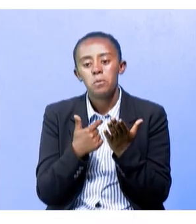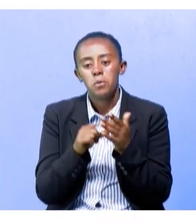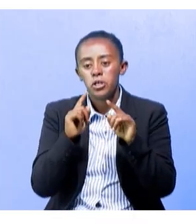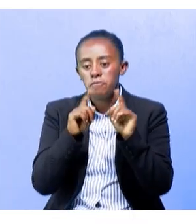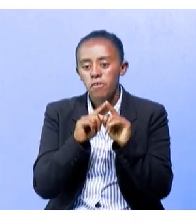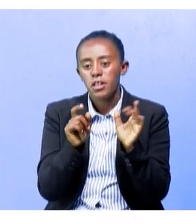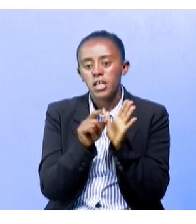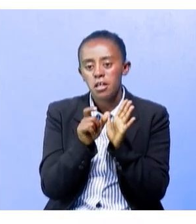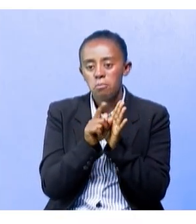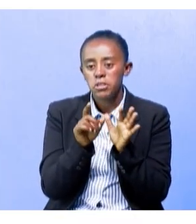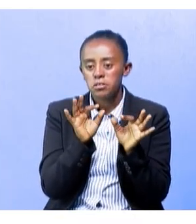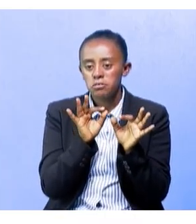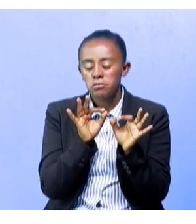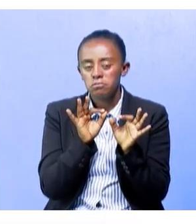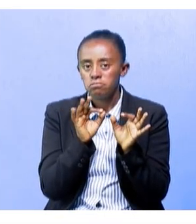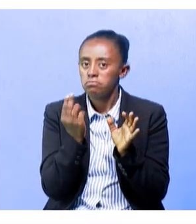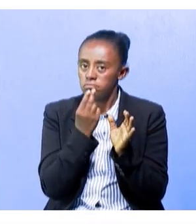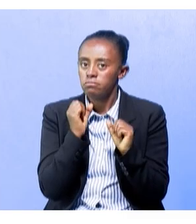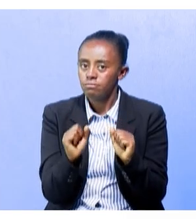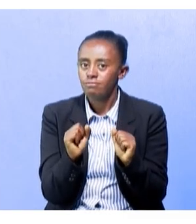different examples.